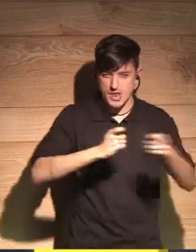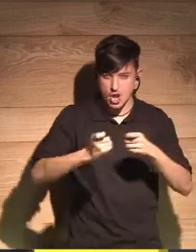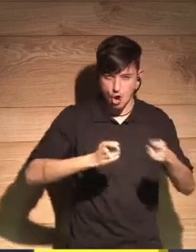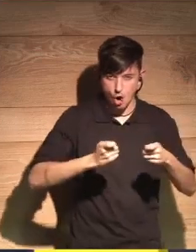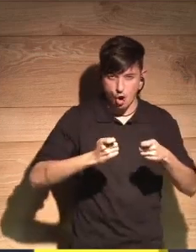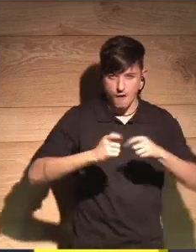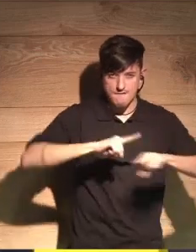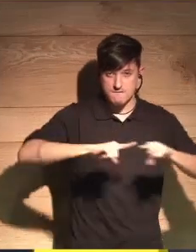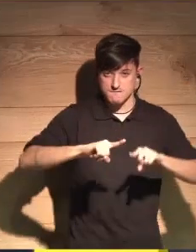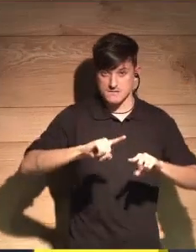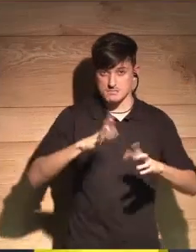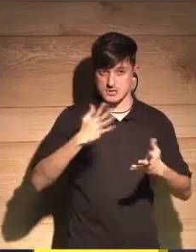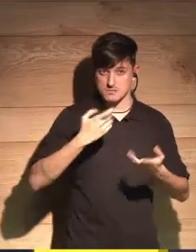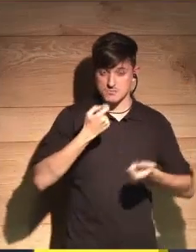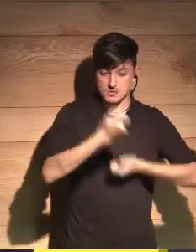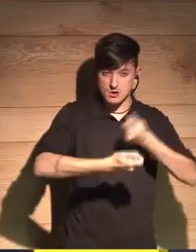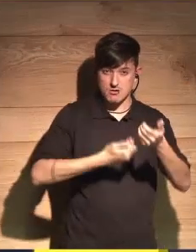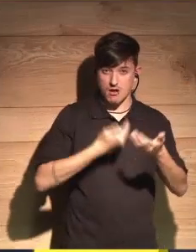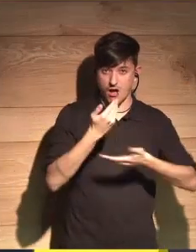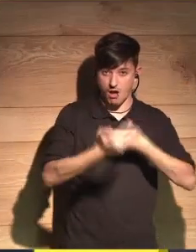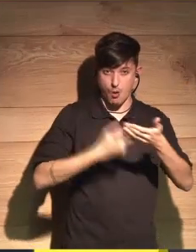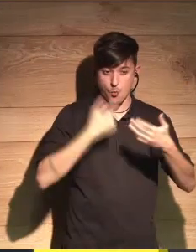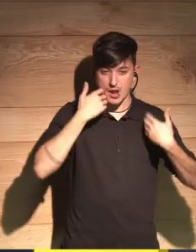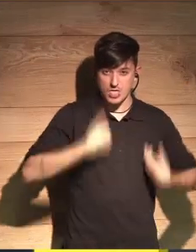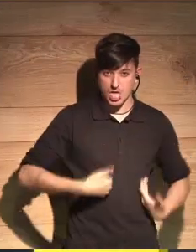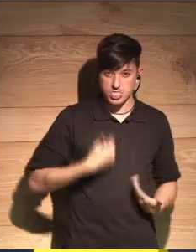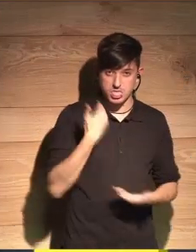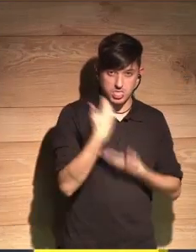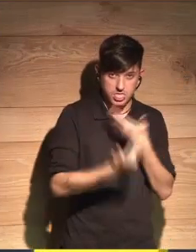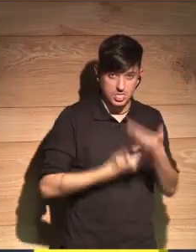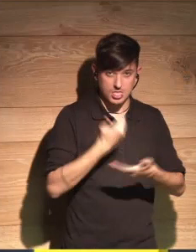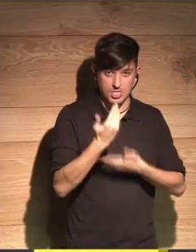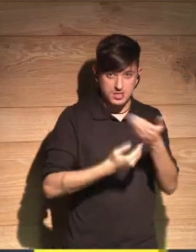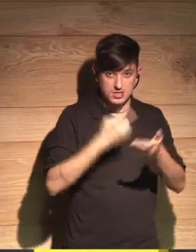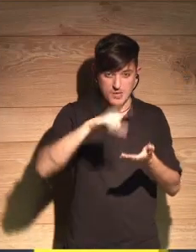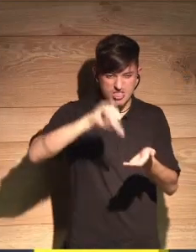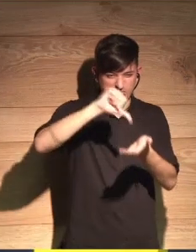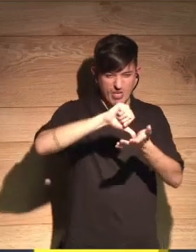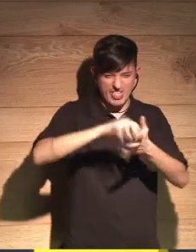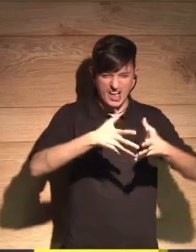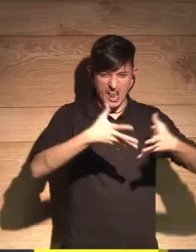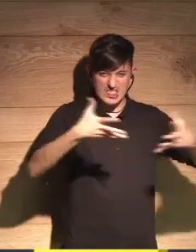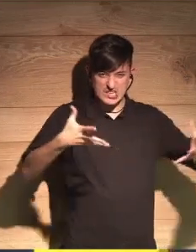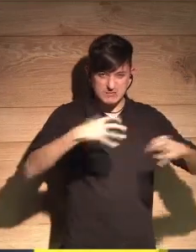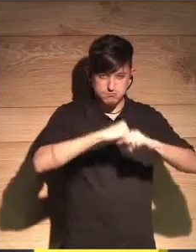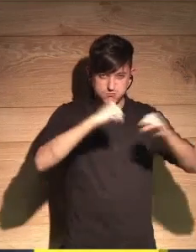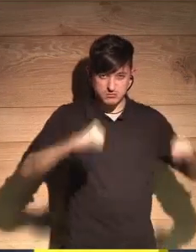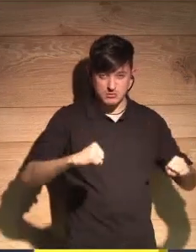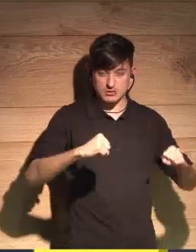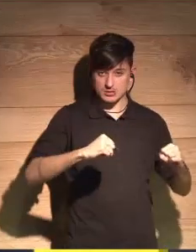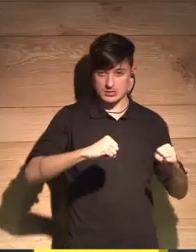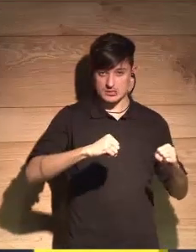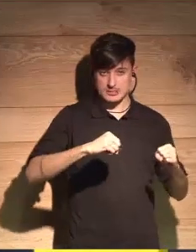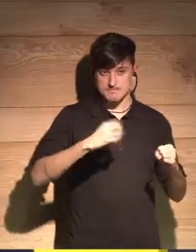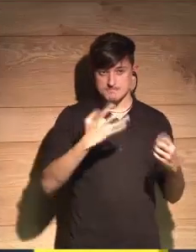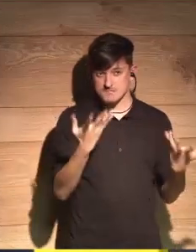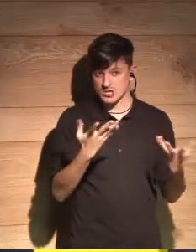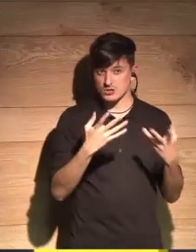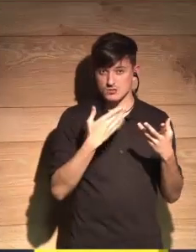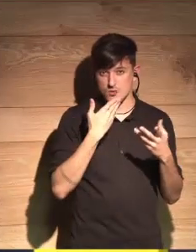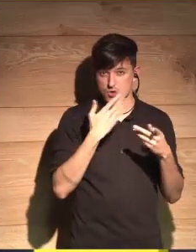The cities are a network by themselves, but as humanity and humankind progresses, these